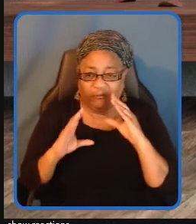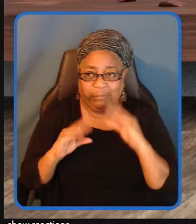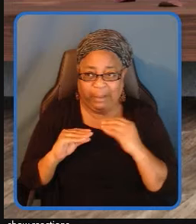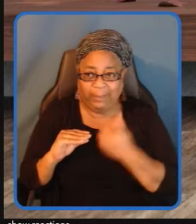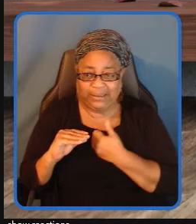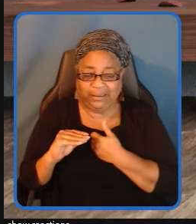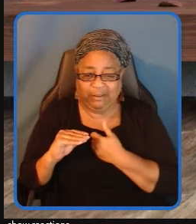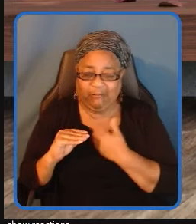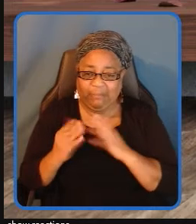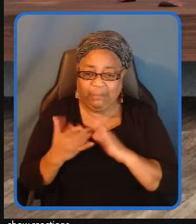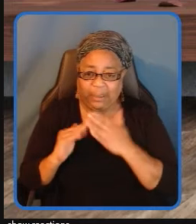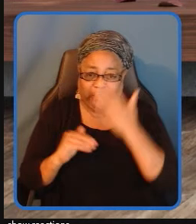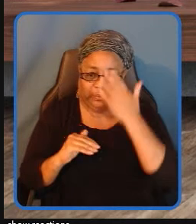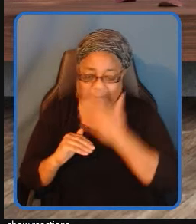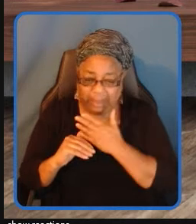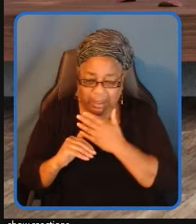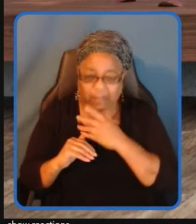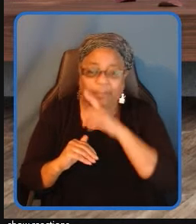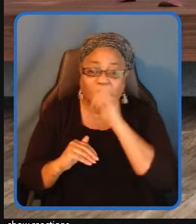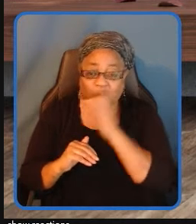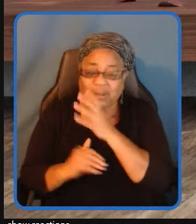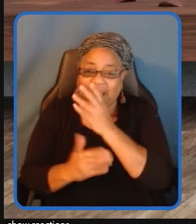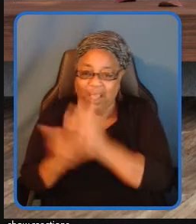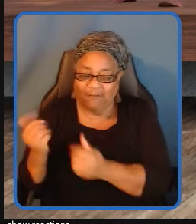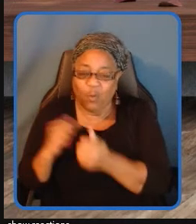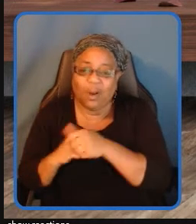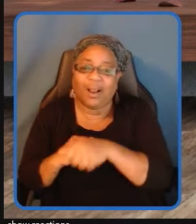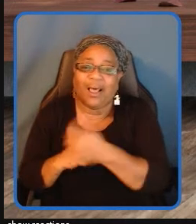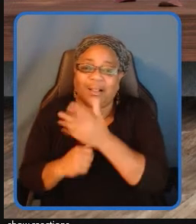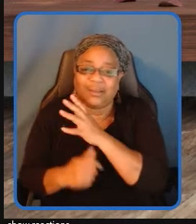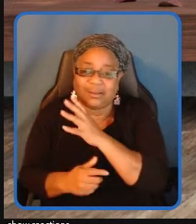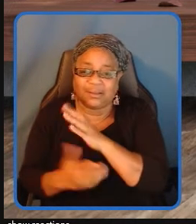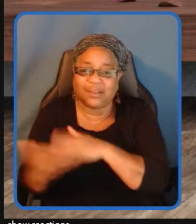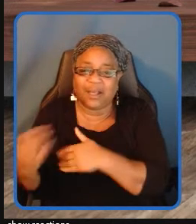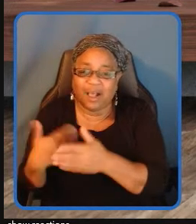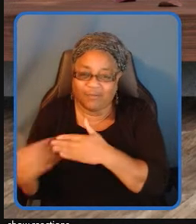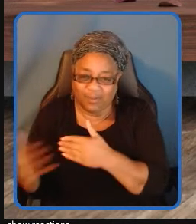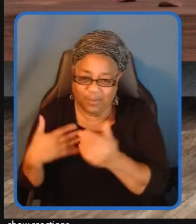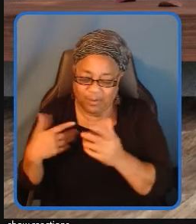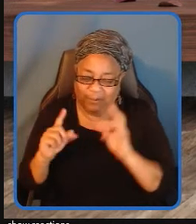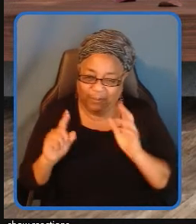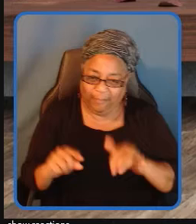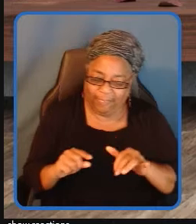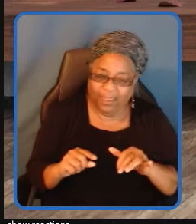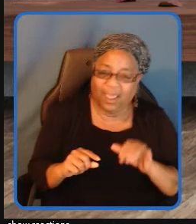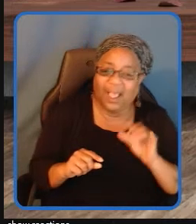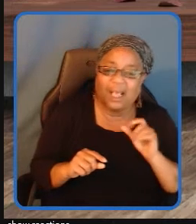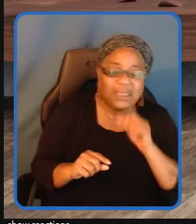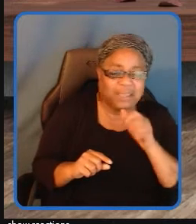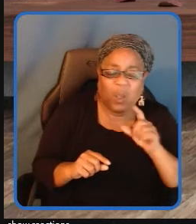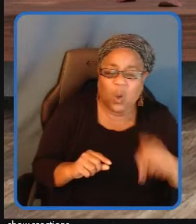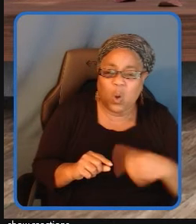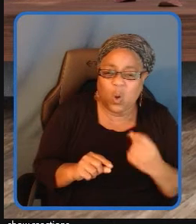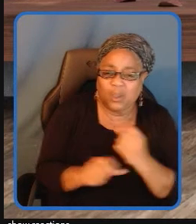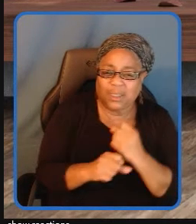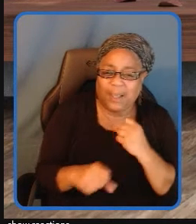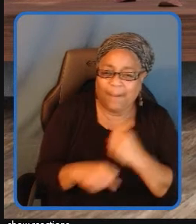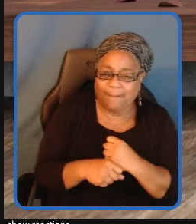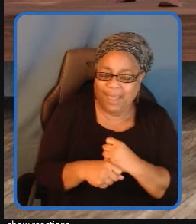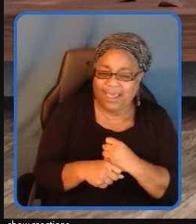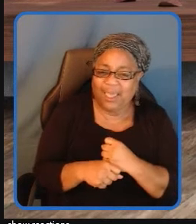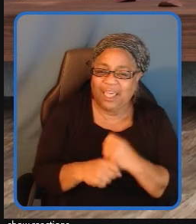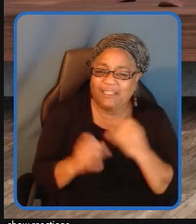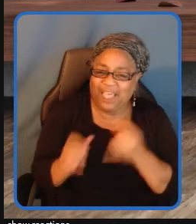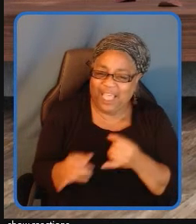familiar to everyone else. So part of belonging isn't just making the individual feel like they can survive, but it's